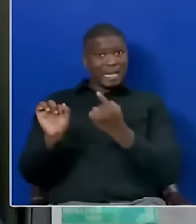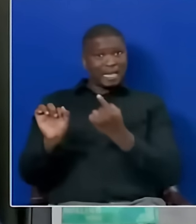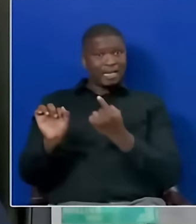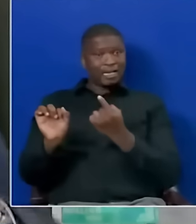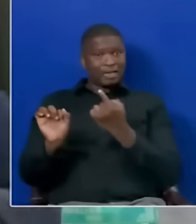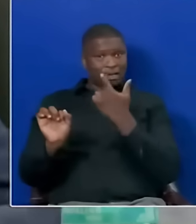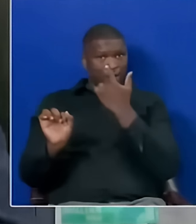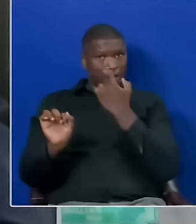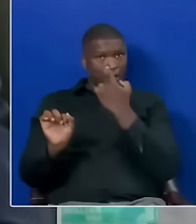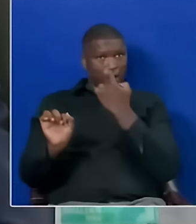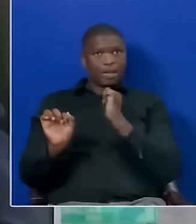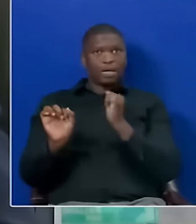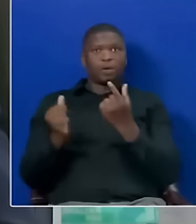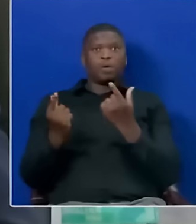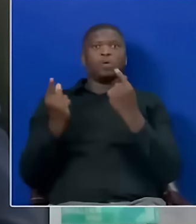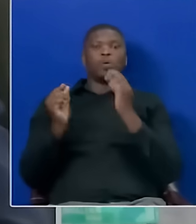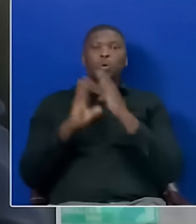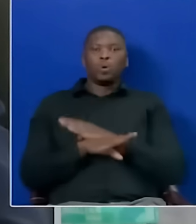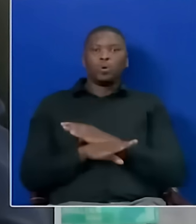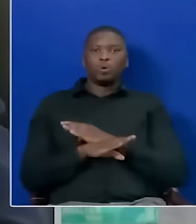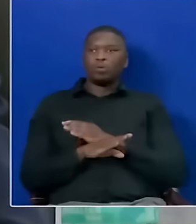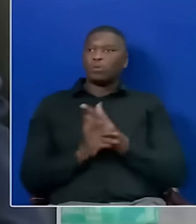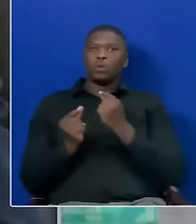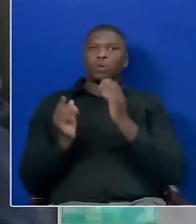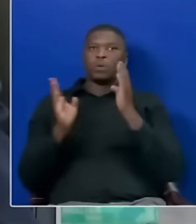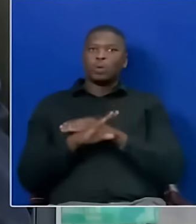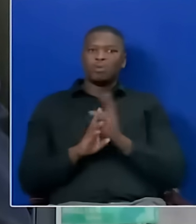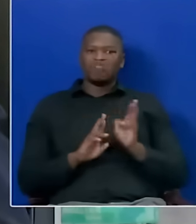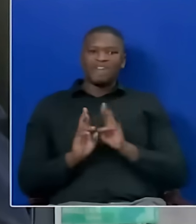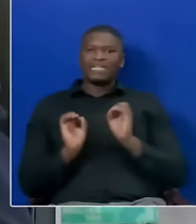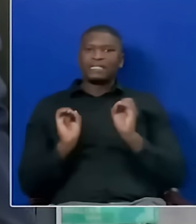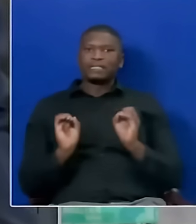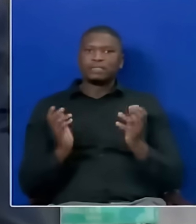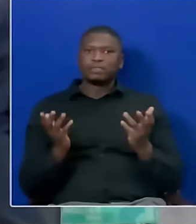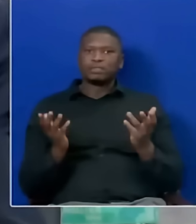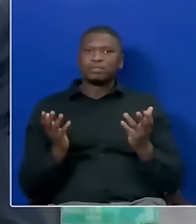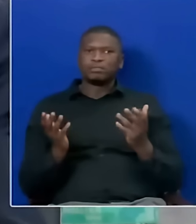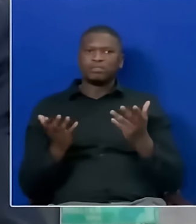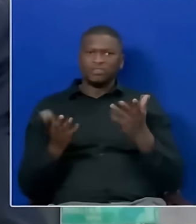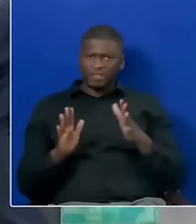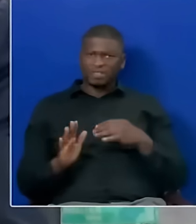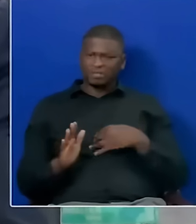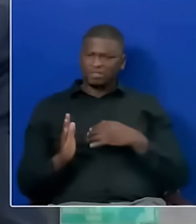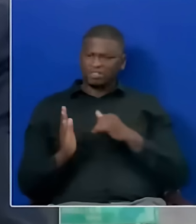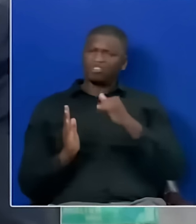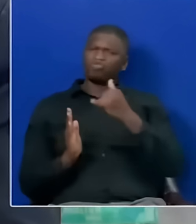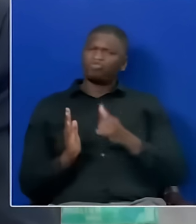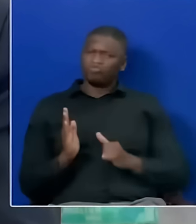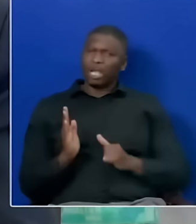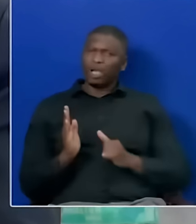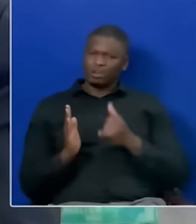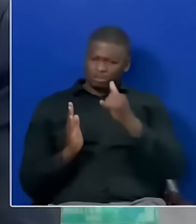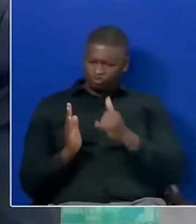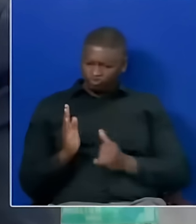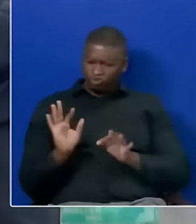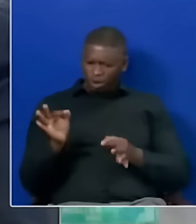done. There was no reference to those findings. So I said, then I checked the statement. The first thing that I